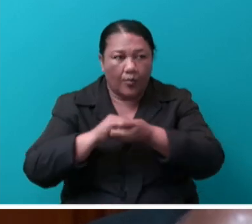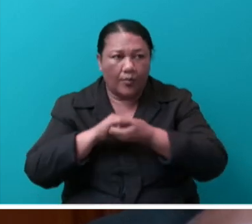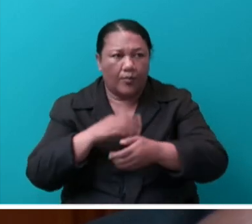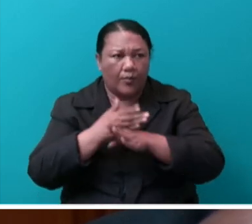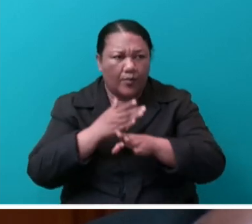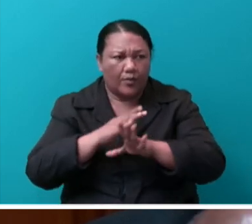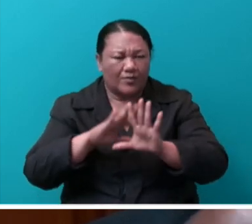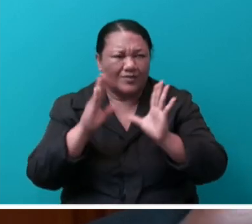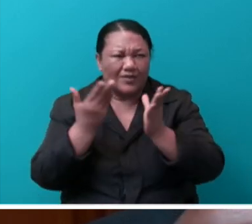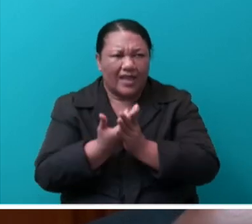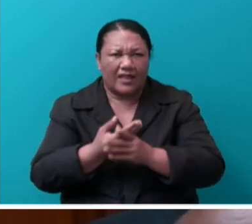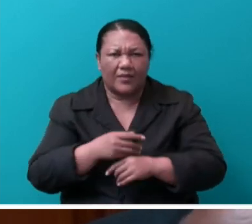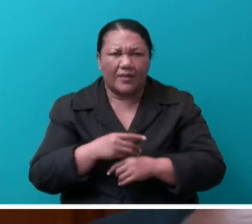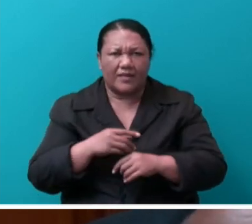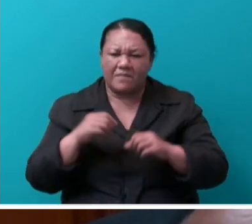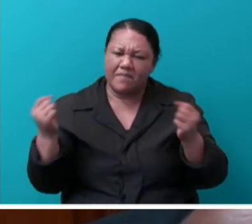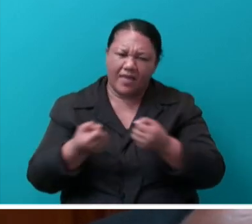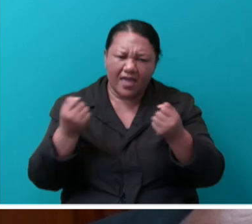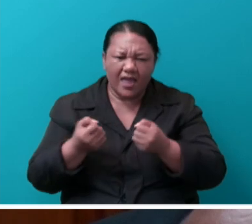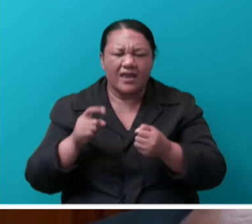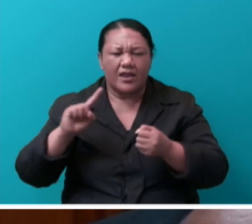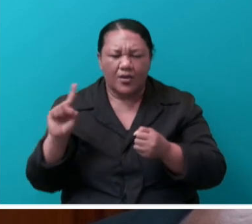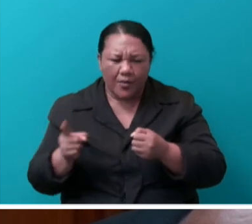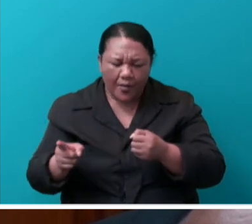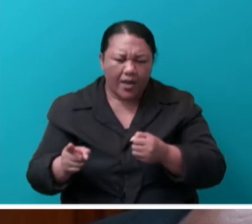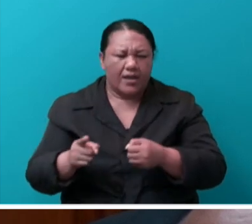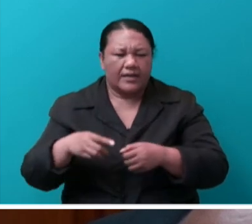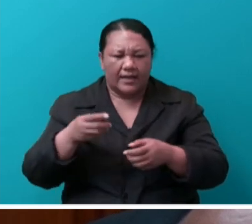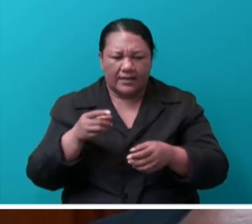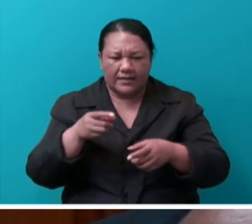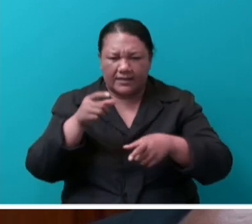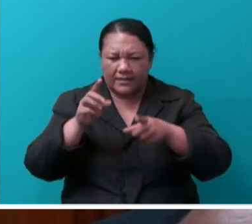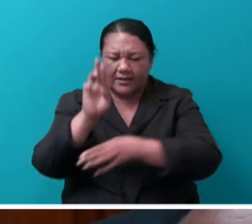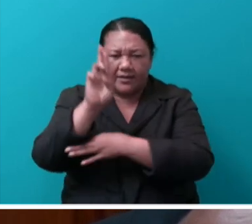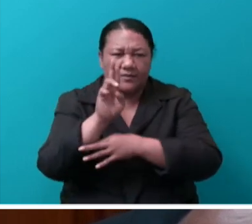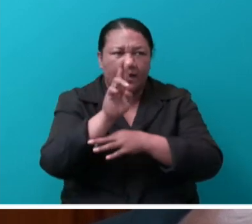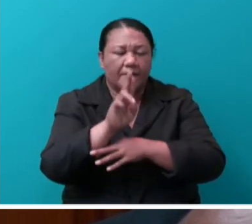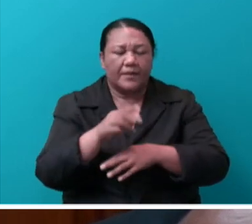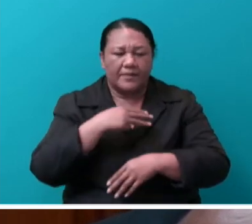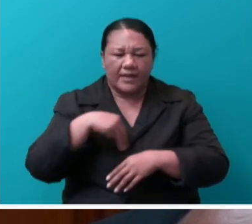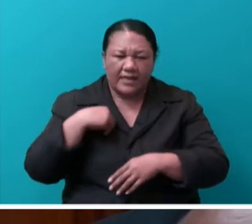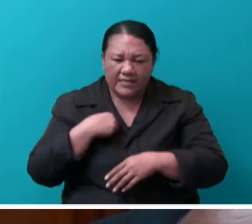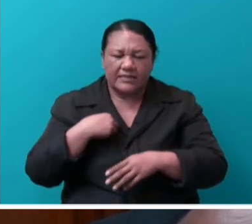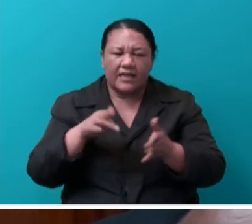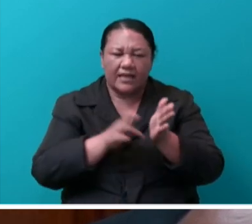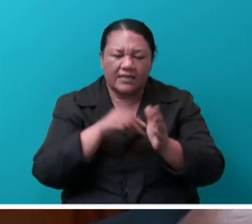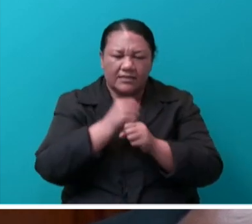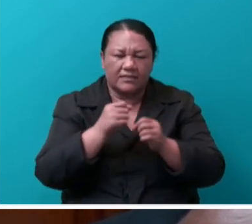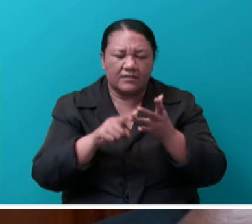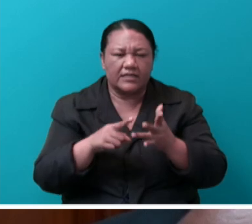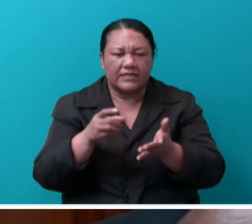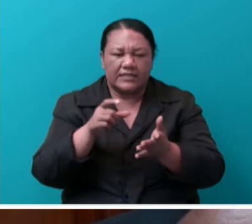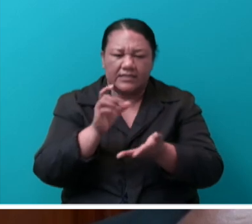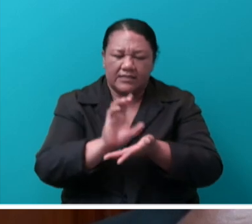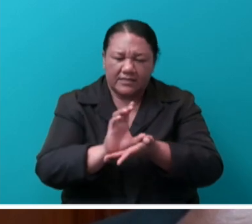1,200 delegates, including ministers, senior officials, women's rights organizations, civil society and